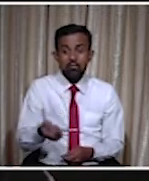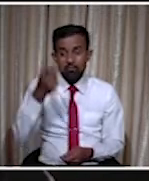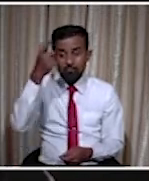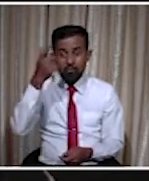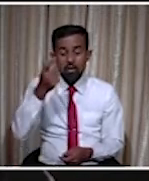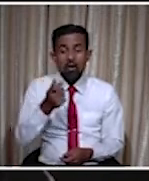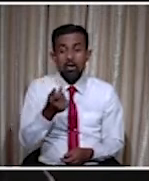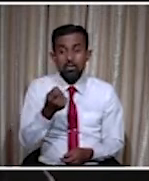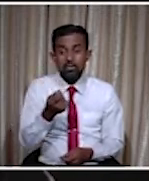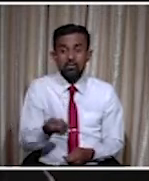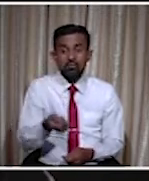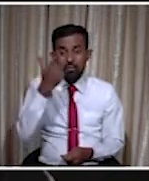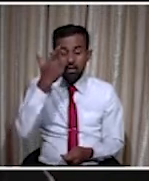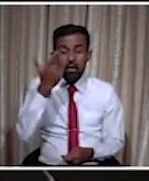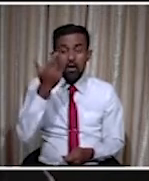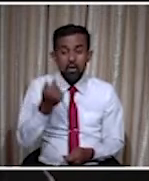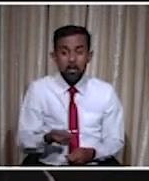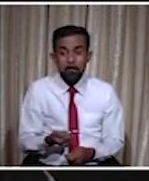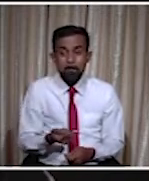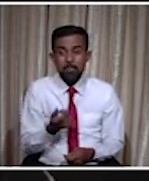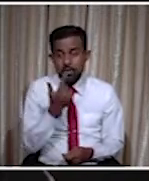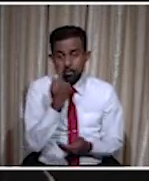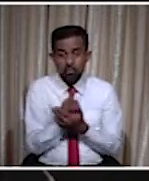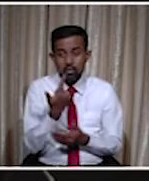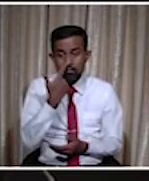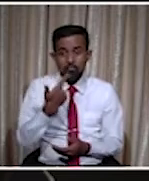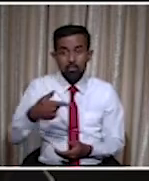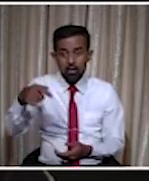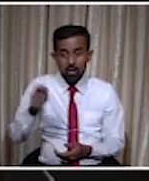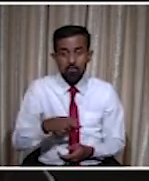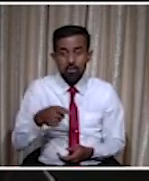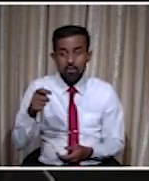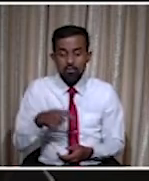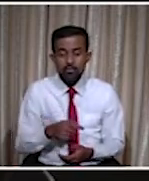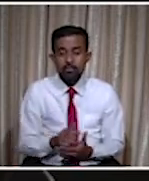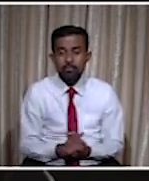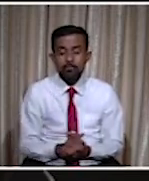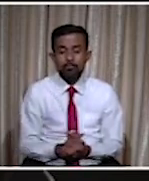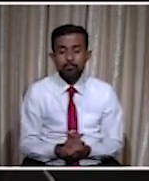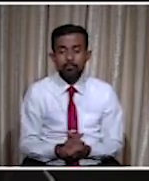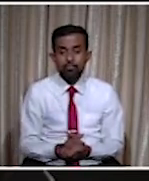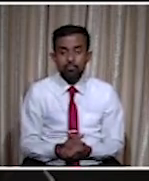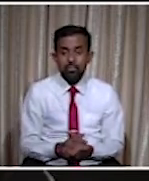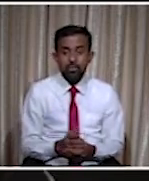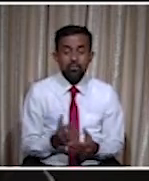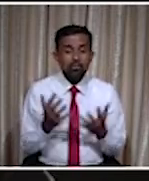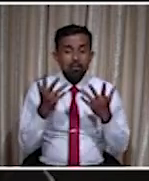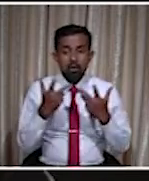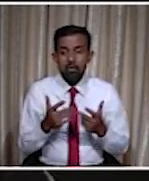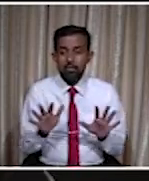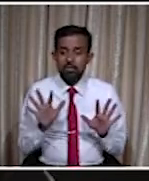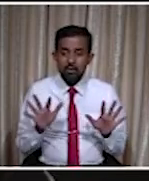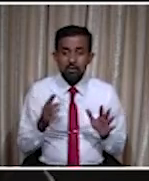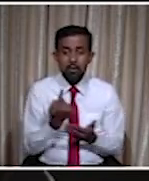And therefore, it is absolutely necessary that sufficient amount of kerosene is made available to the fishermen in those